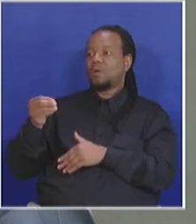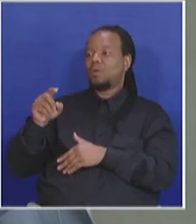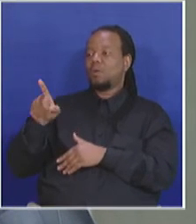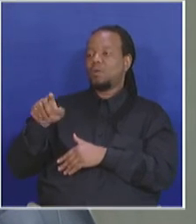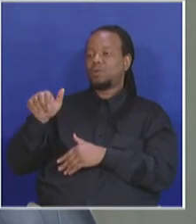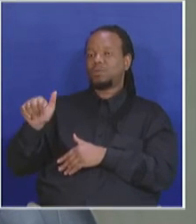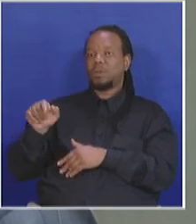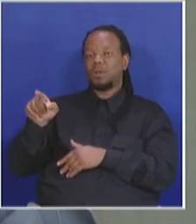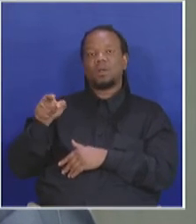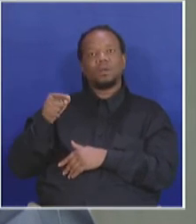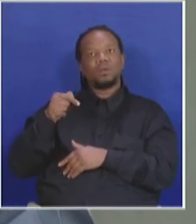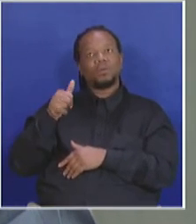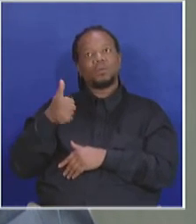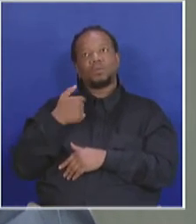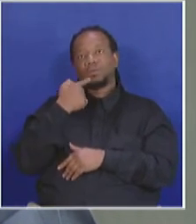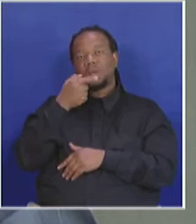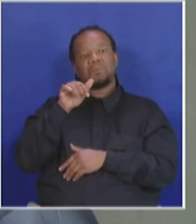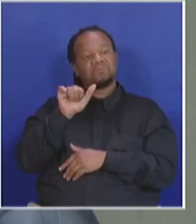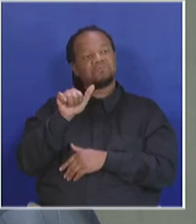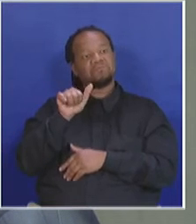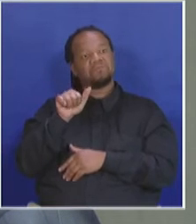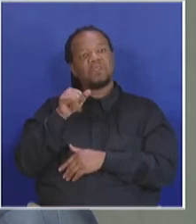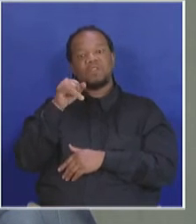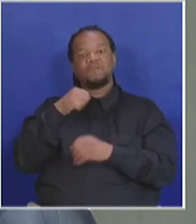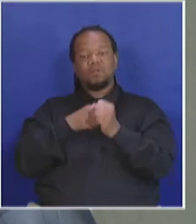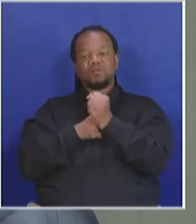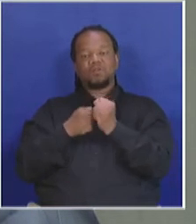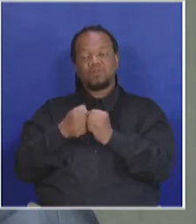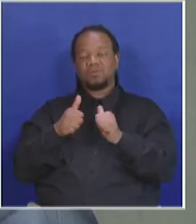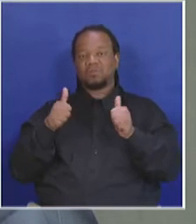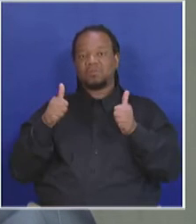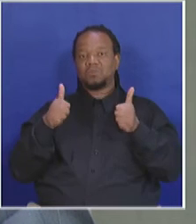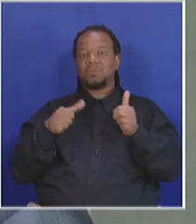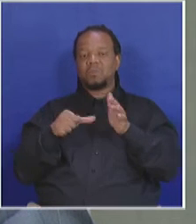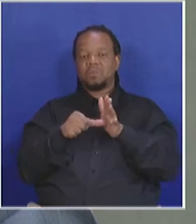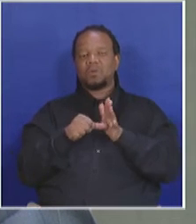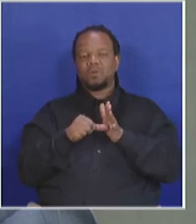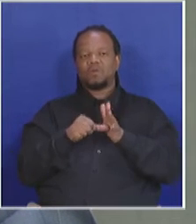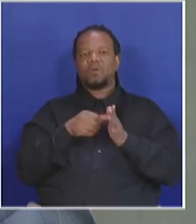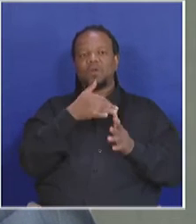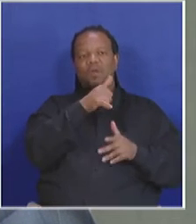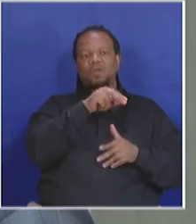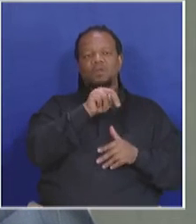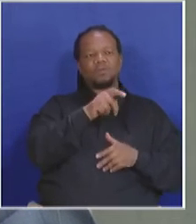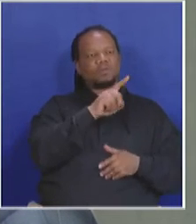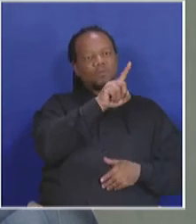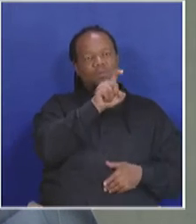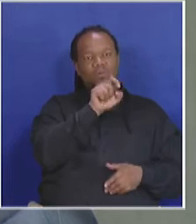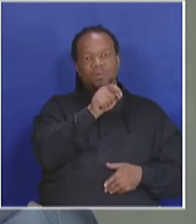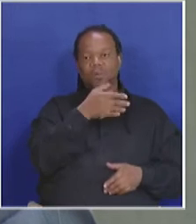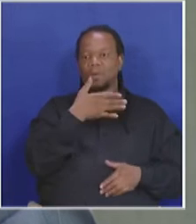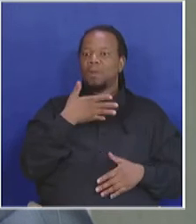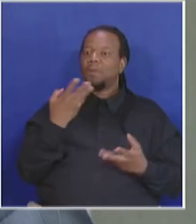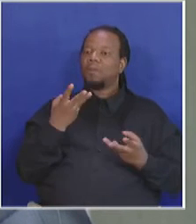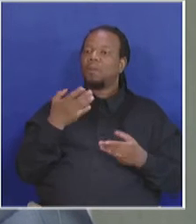that infrastructure is key for the ANC. Why then do we have higher unemployment? There